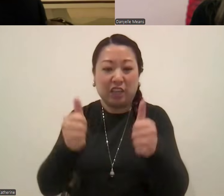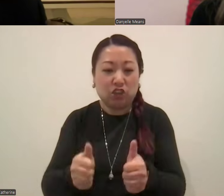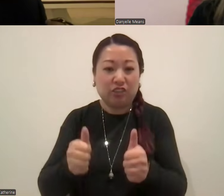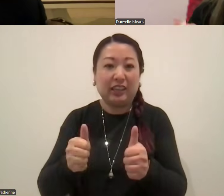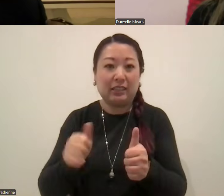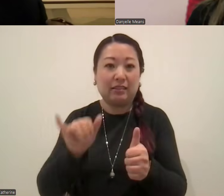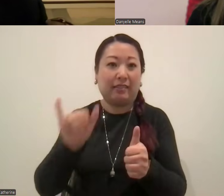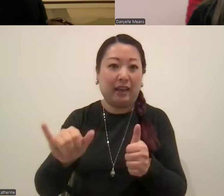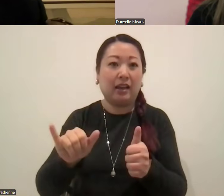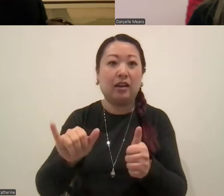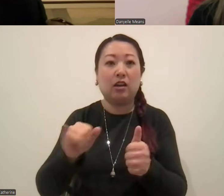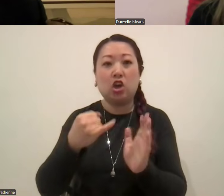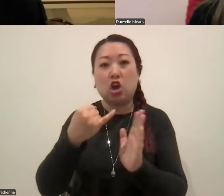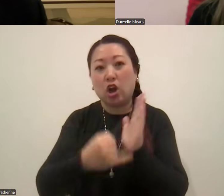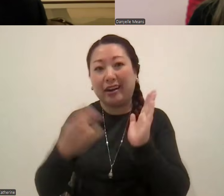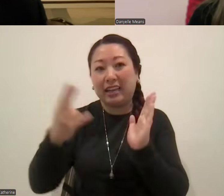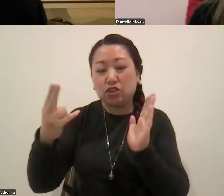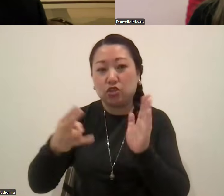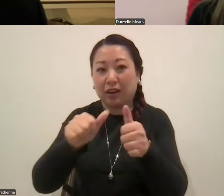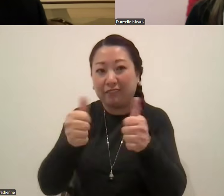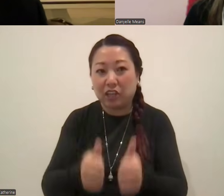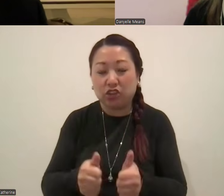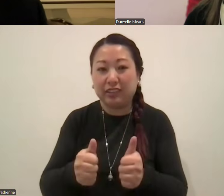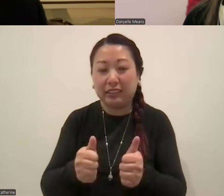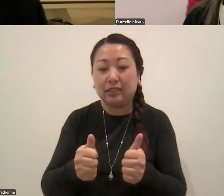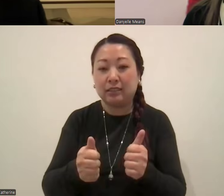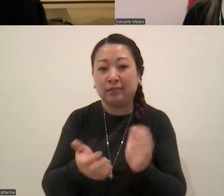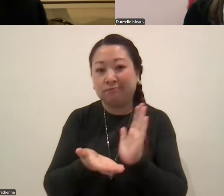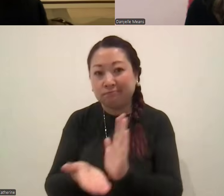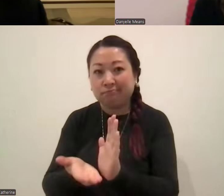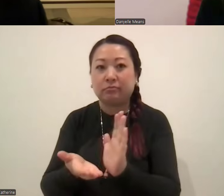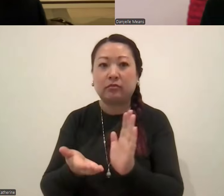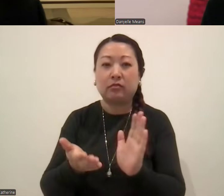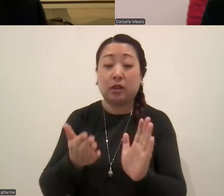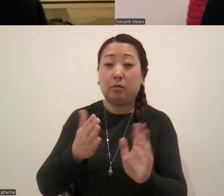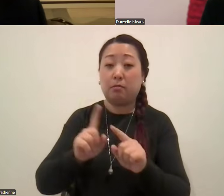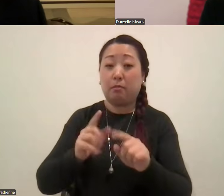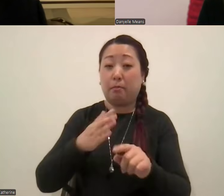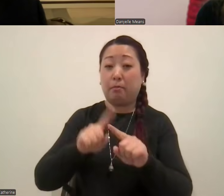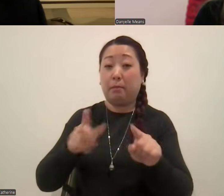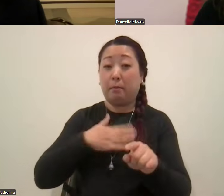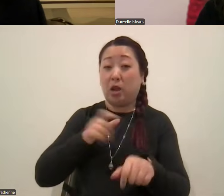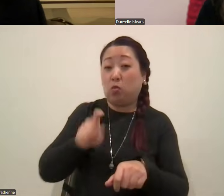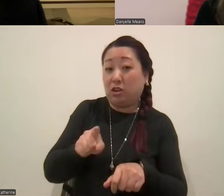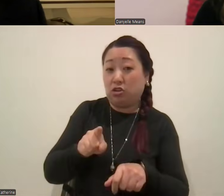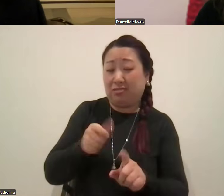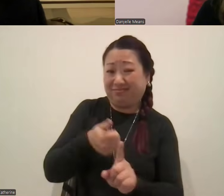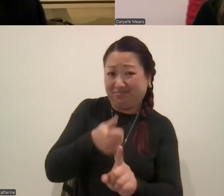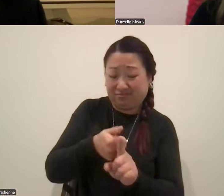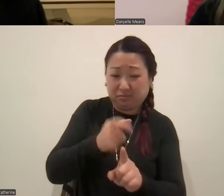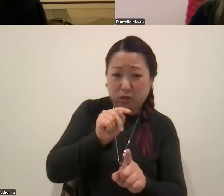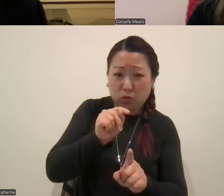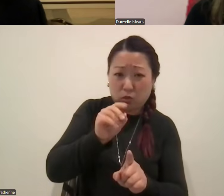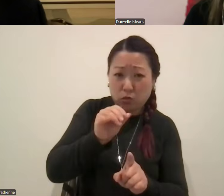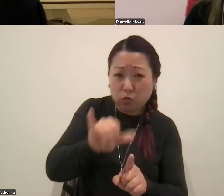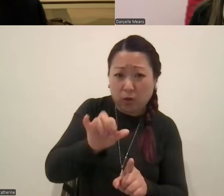figurines. My question was, were they or were they toys? How do